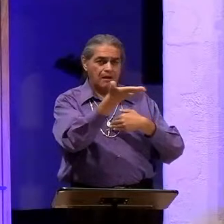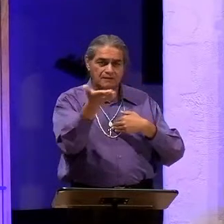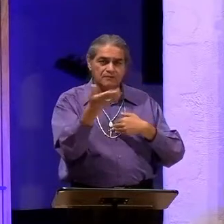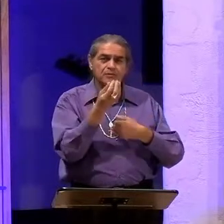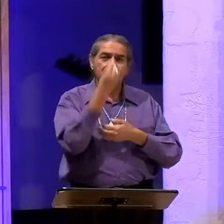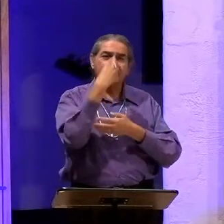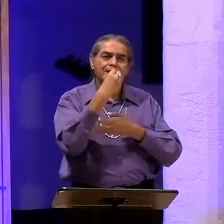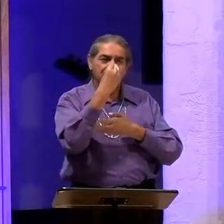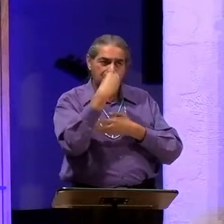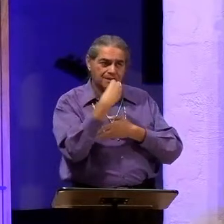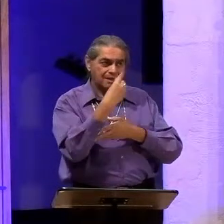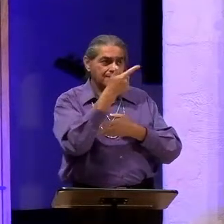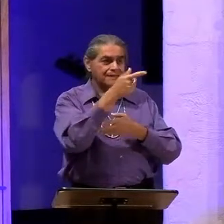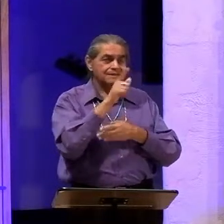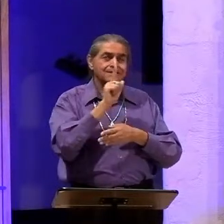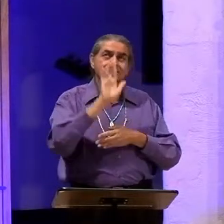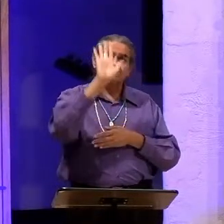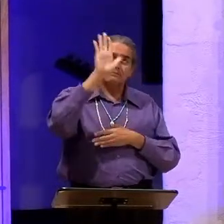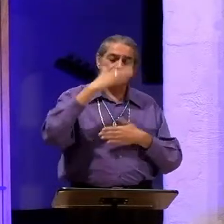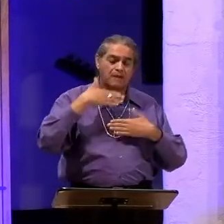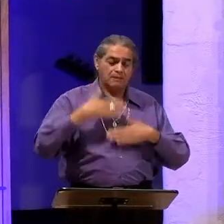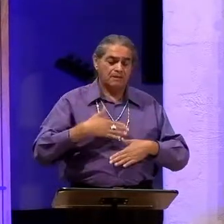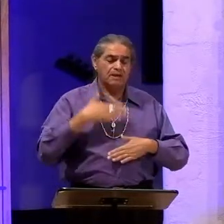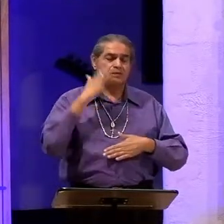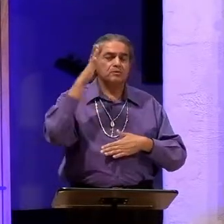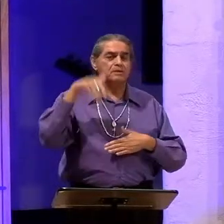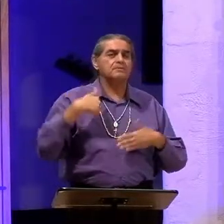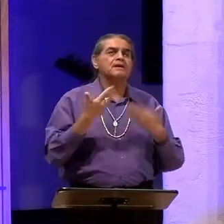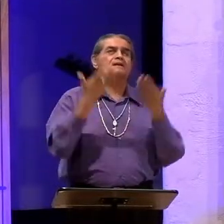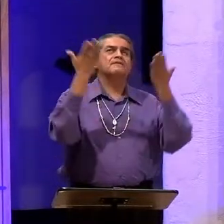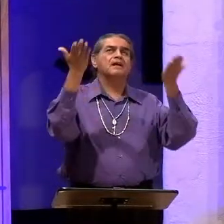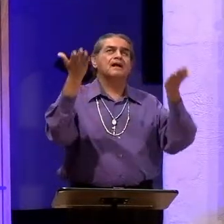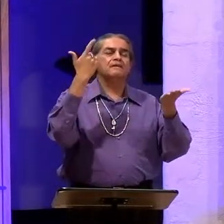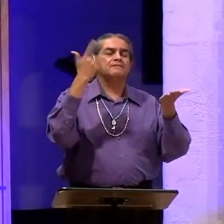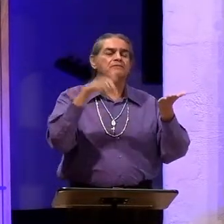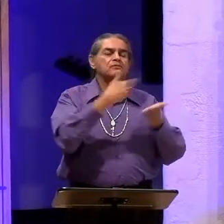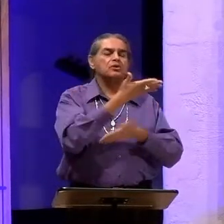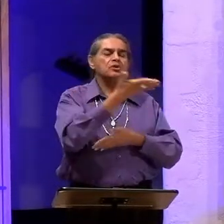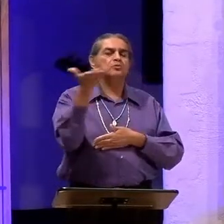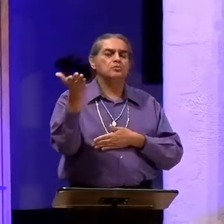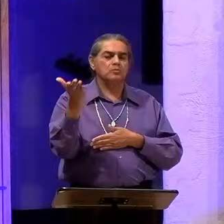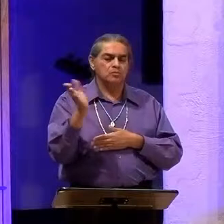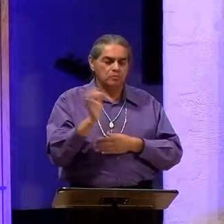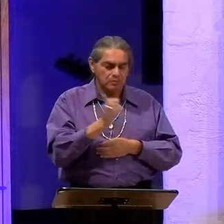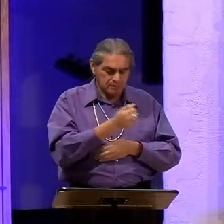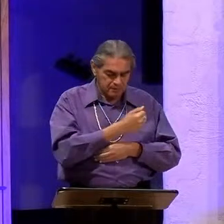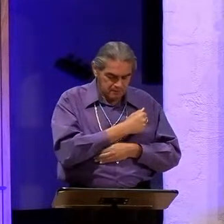eat. This is my body, which will be given up for you."